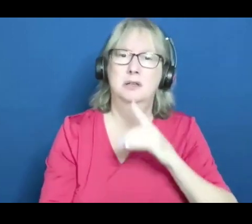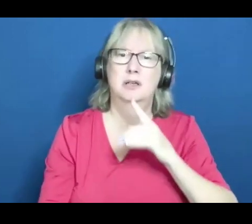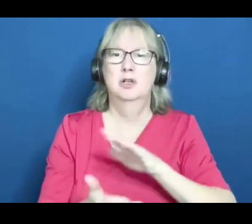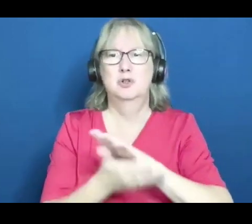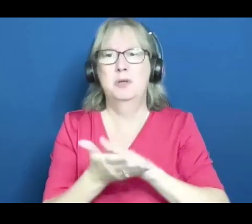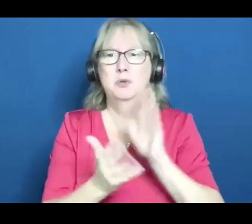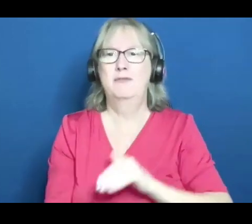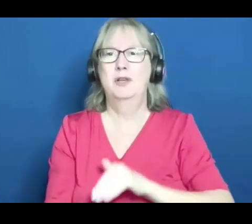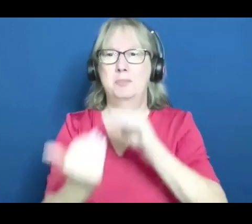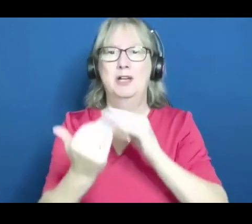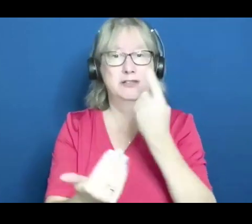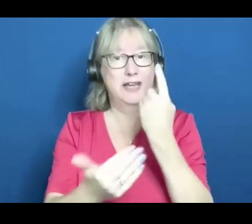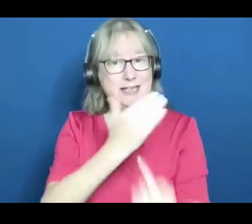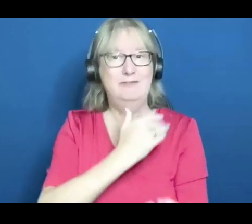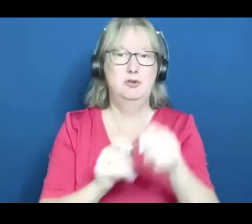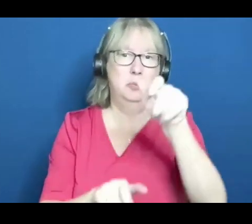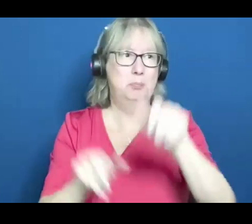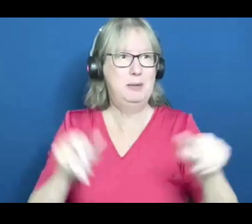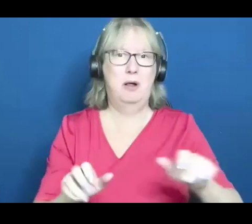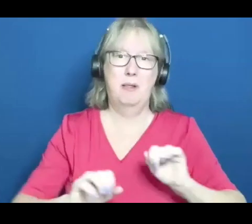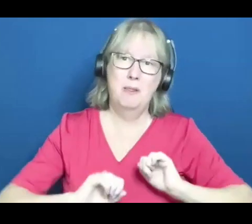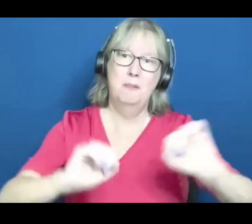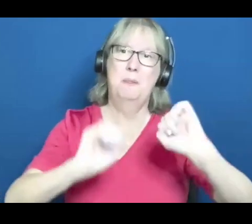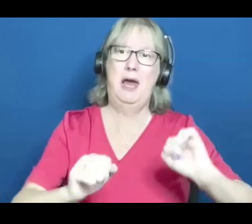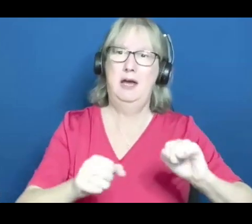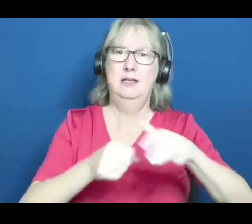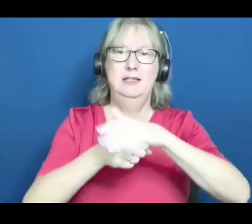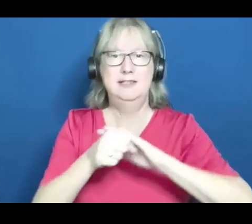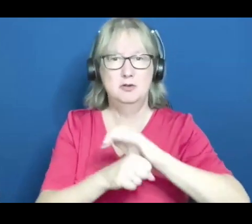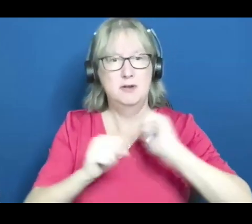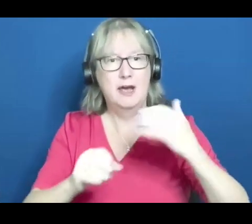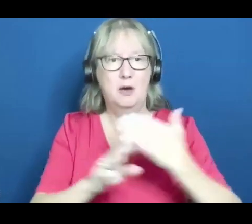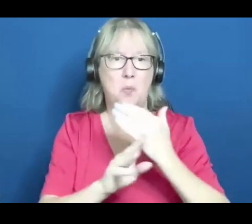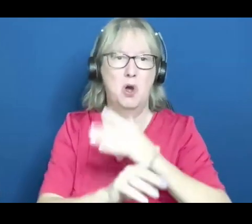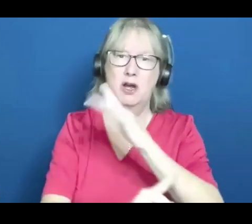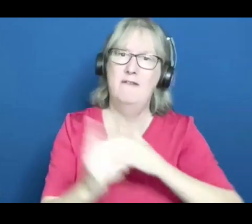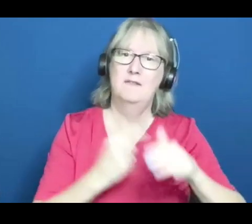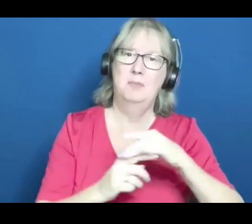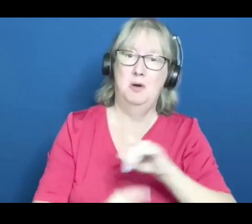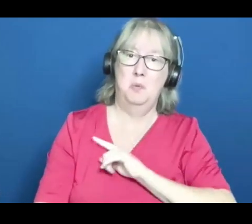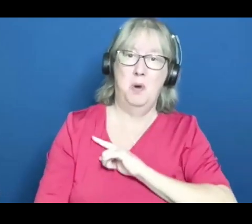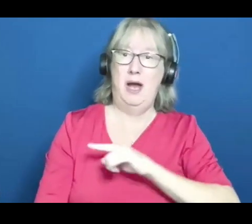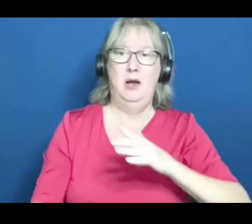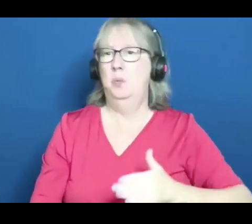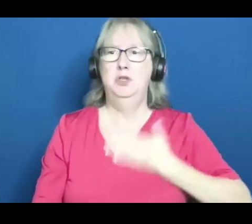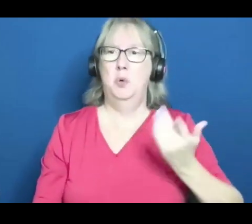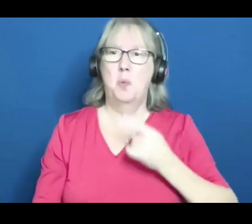individual circumstances. You know, what we don't want to do as a supplier of, I